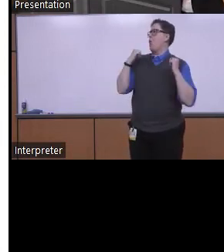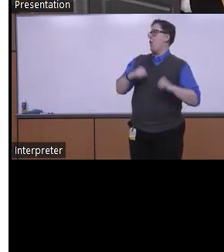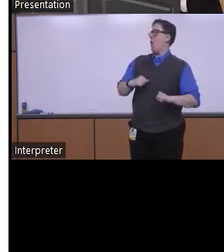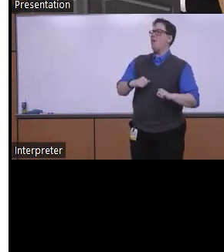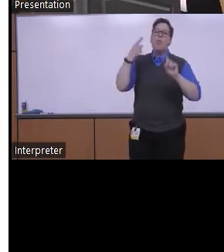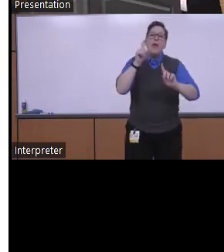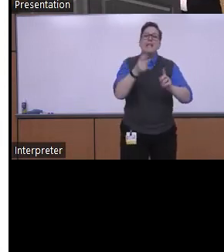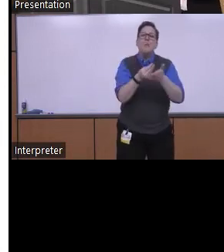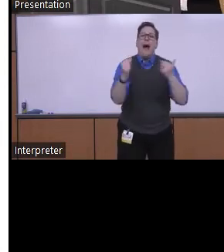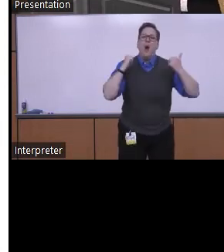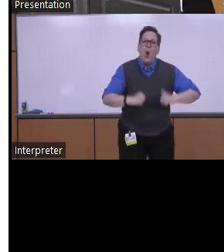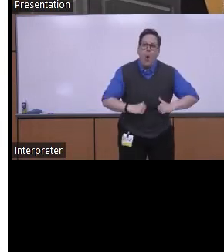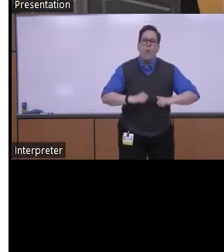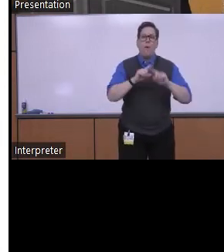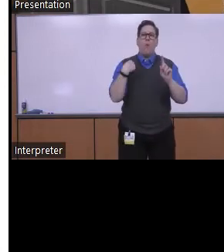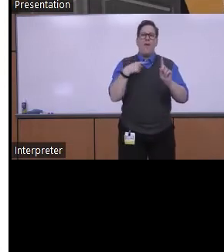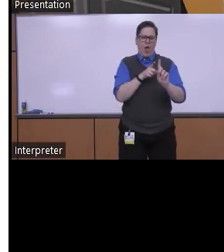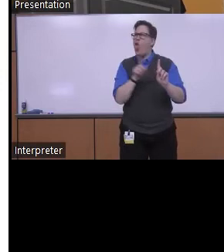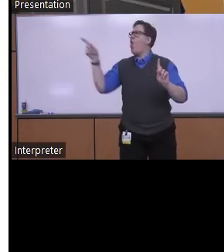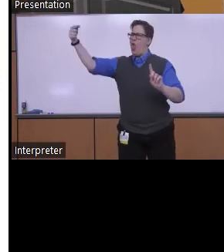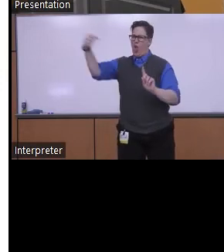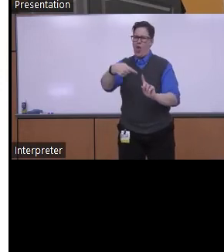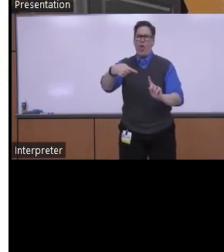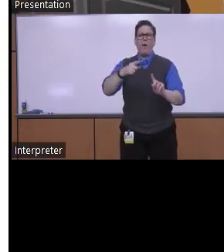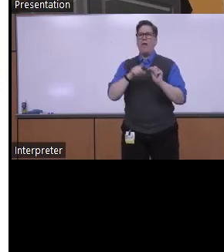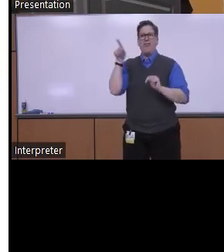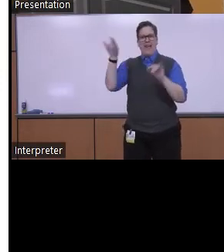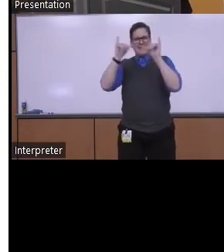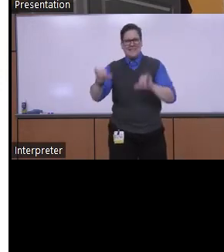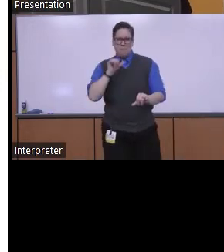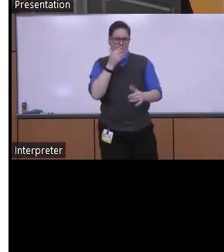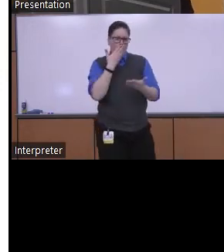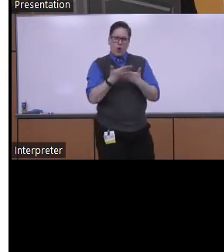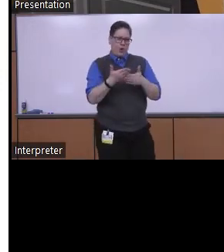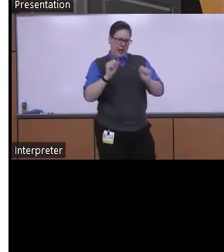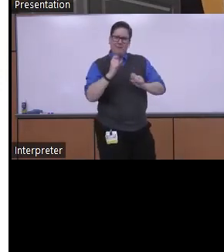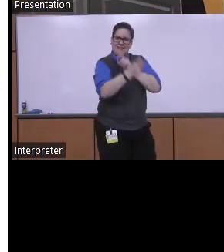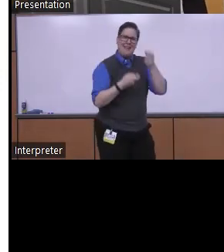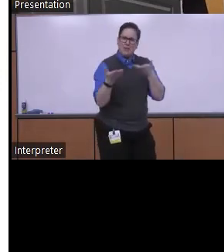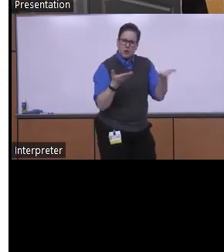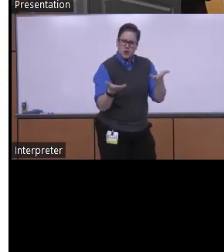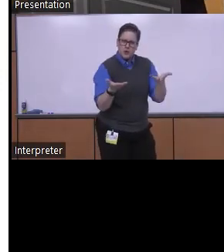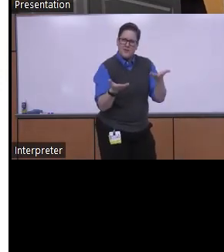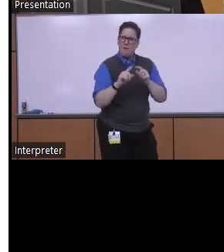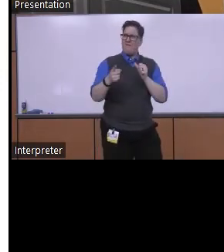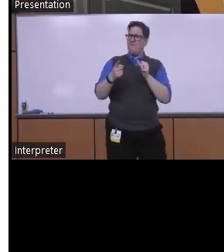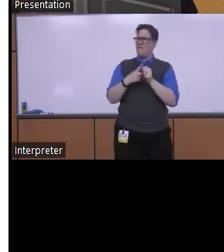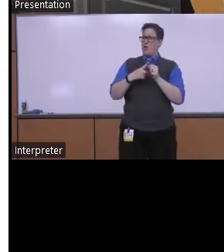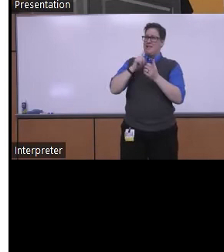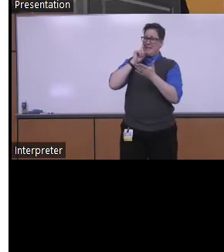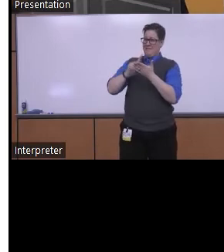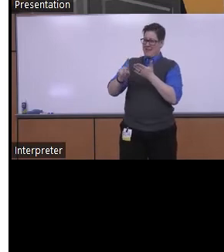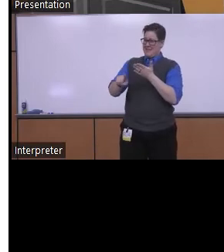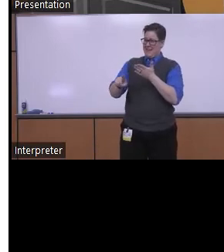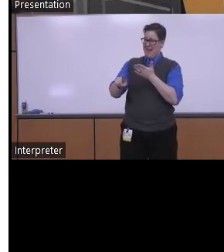needs a coat. But we have this roundabout system in which we don't have a good way to get services without an investigation first. And some states are